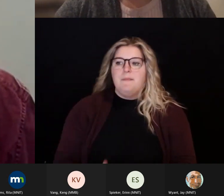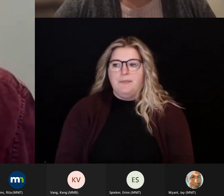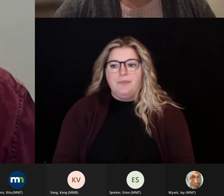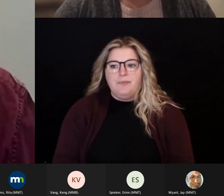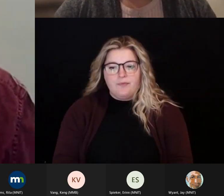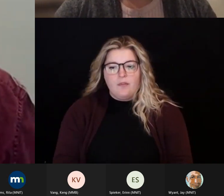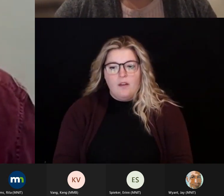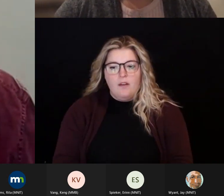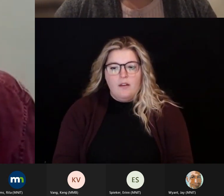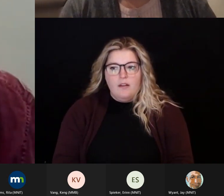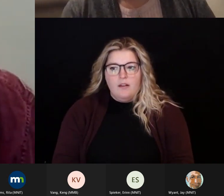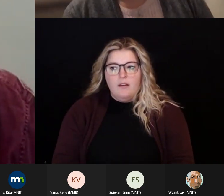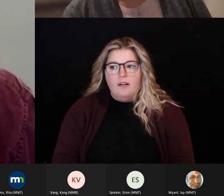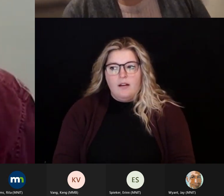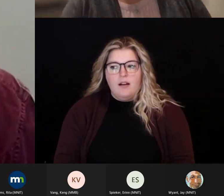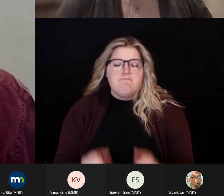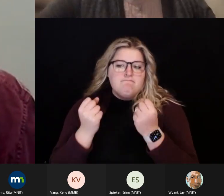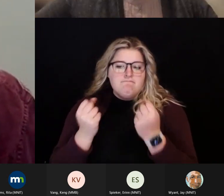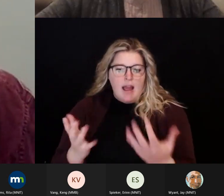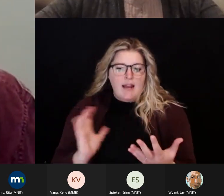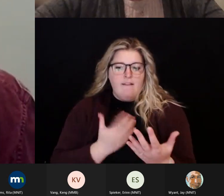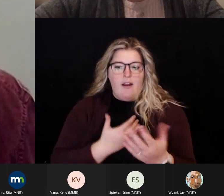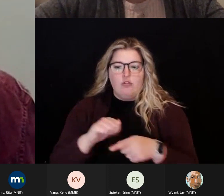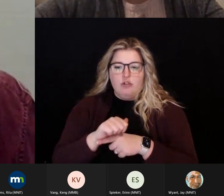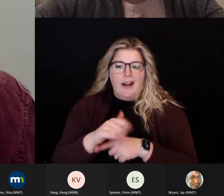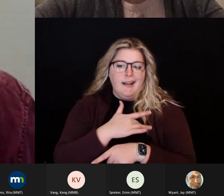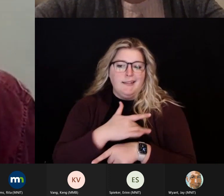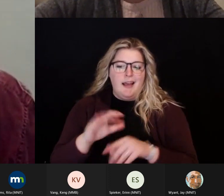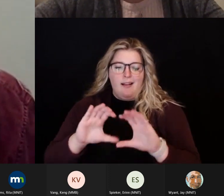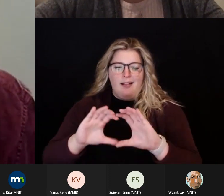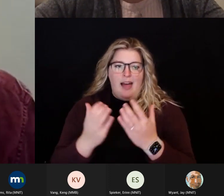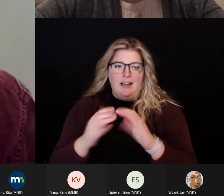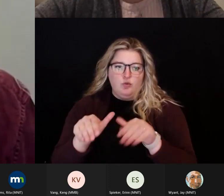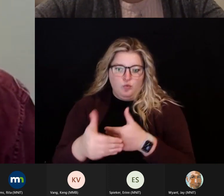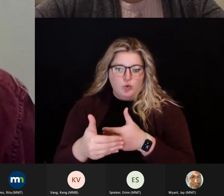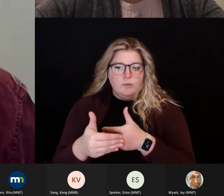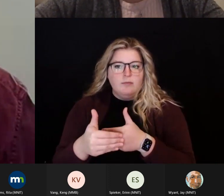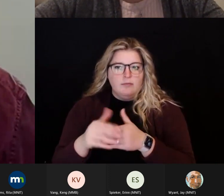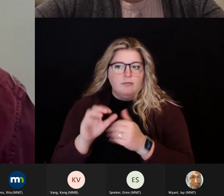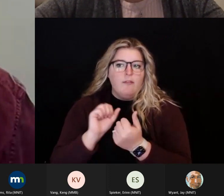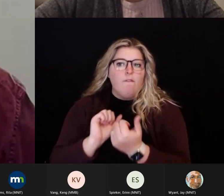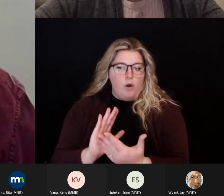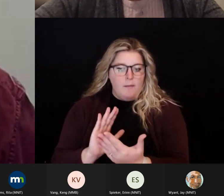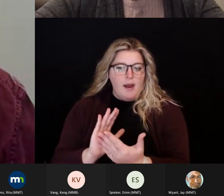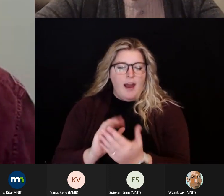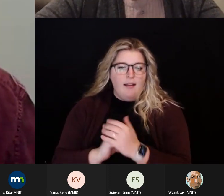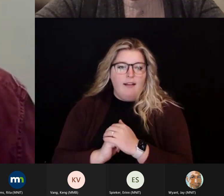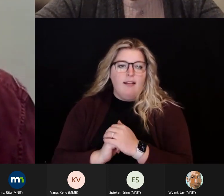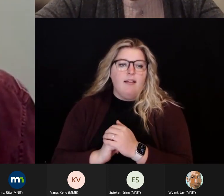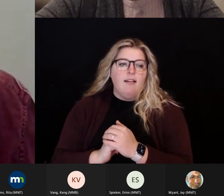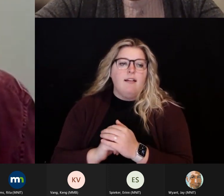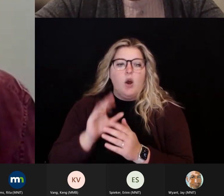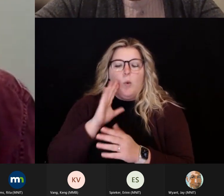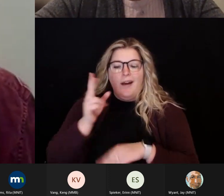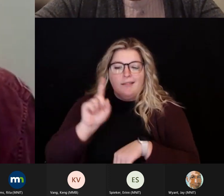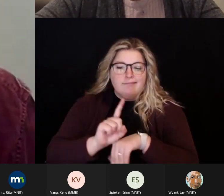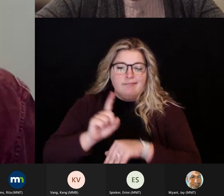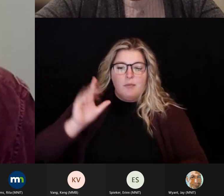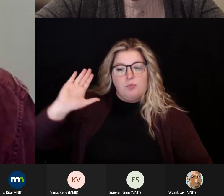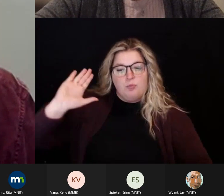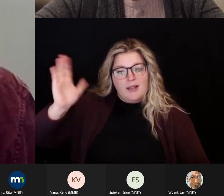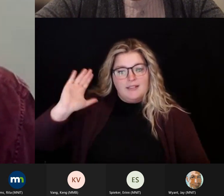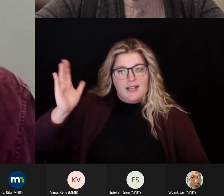we do a lot of our training in sort of a classroom style format where we will have presentations, but we